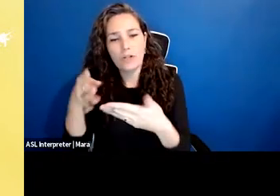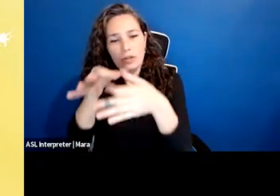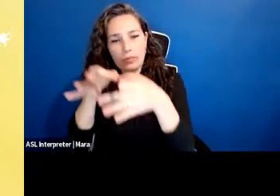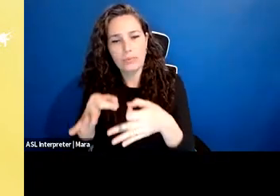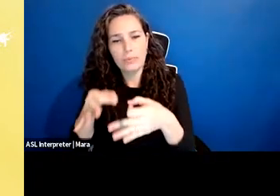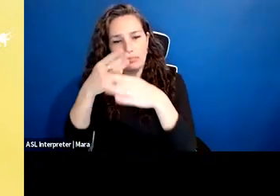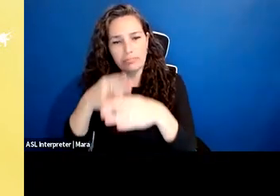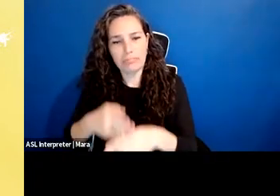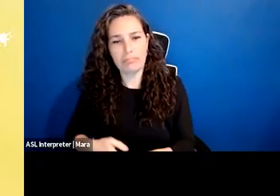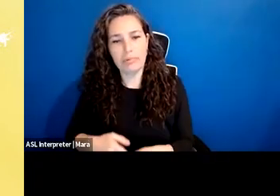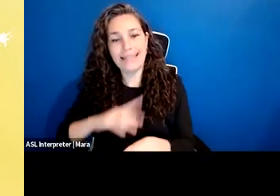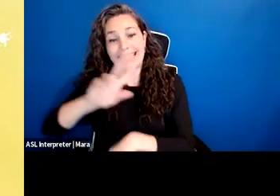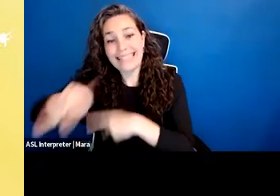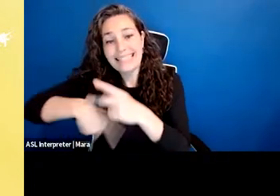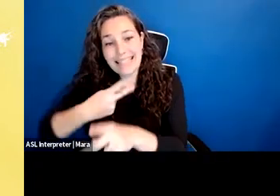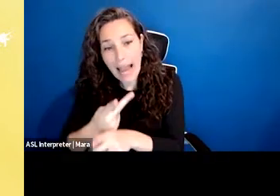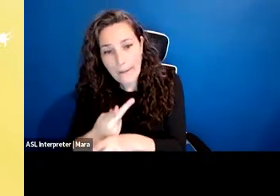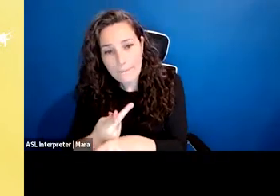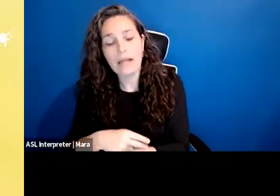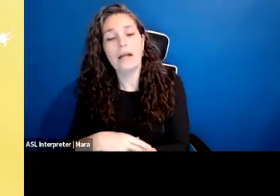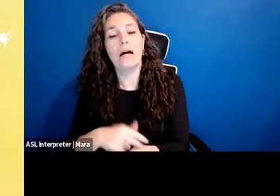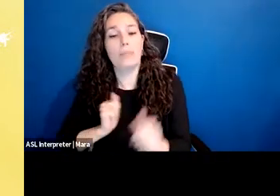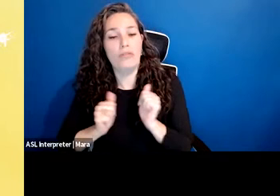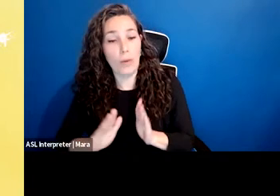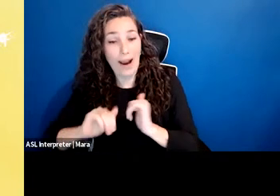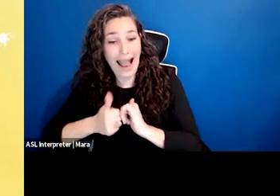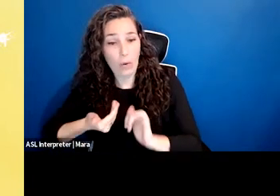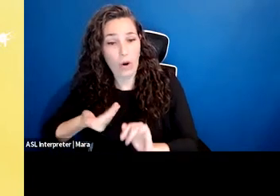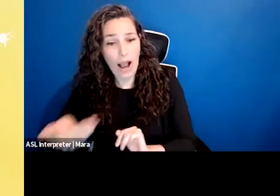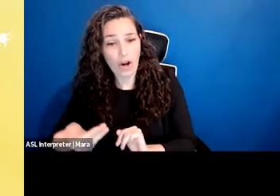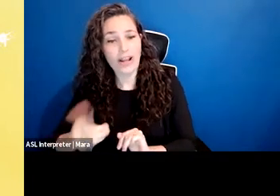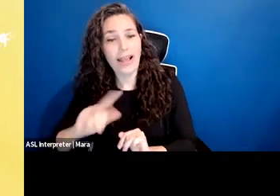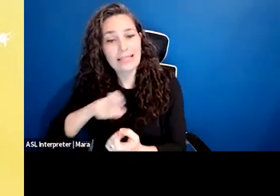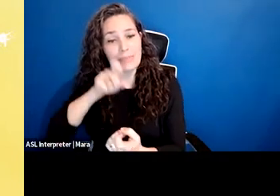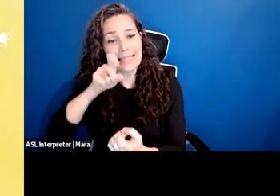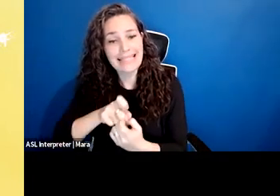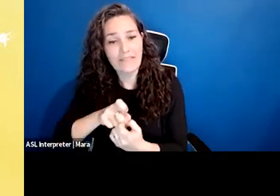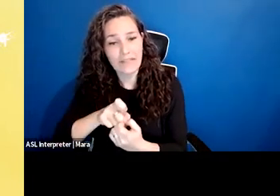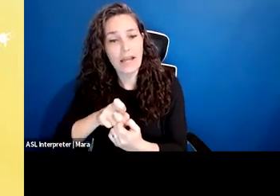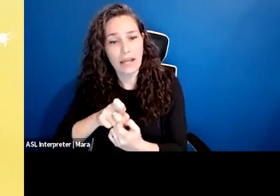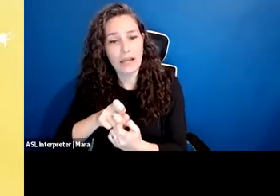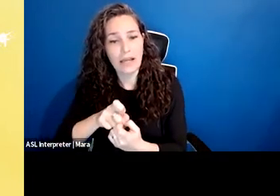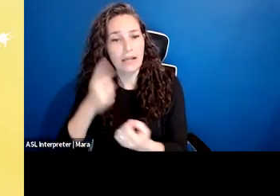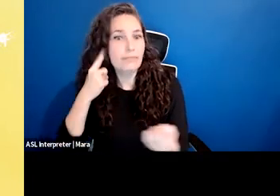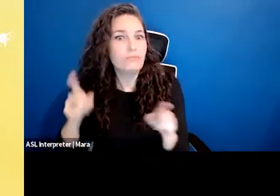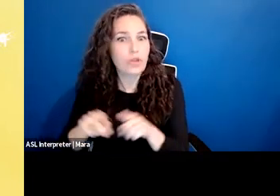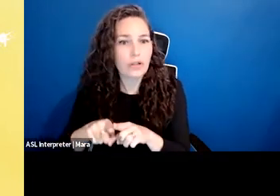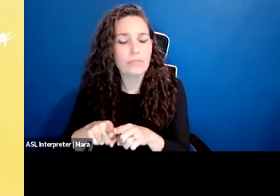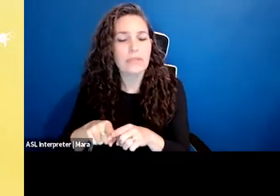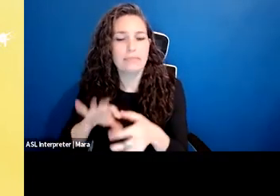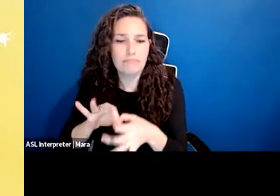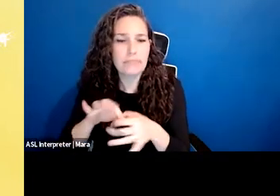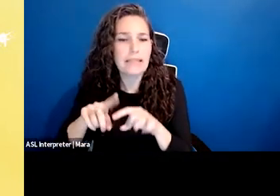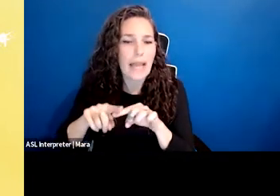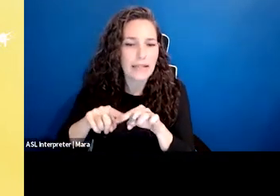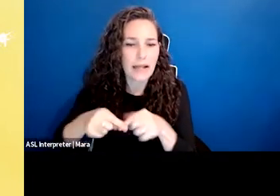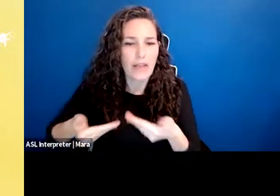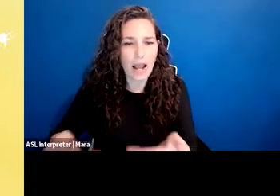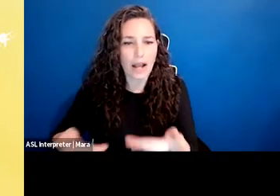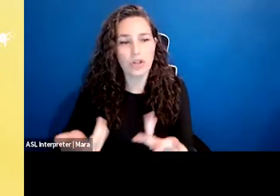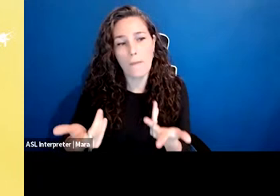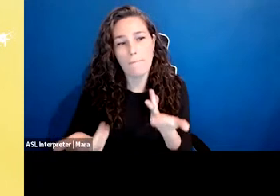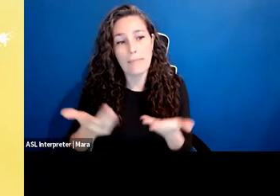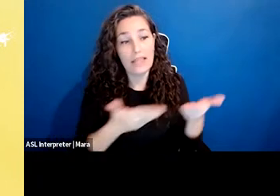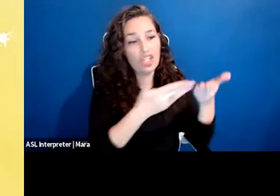type of performer, how you're hired, and have specific terms related to that type of hiring. So some examples of things that you might find in the general